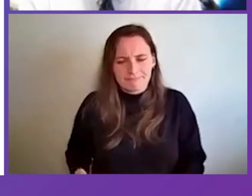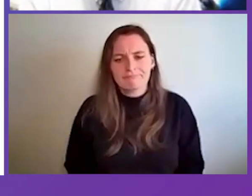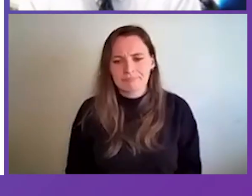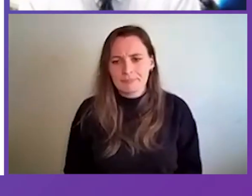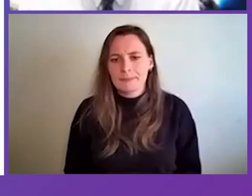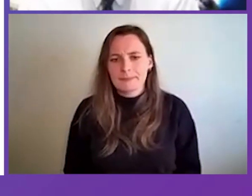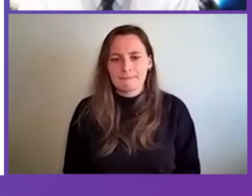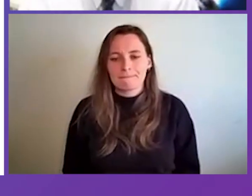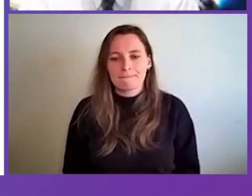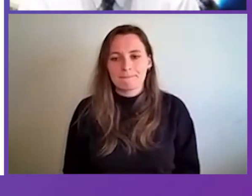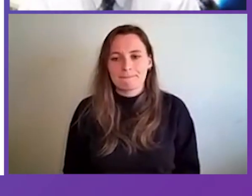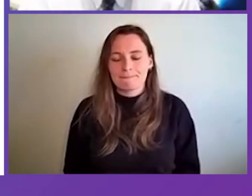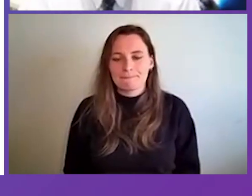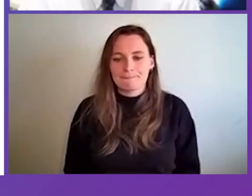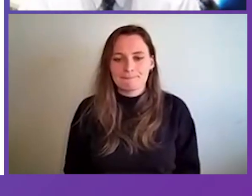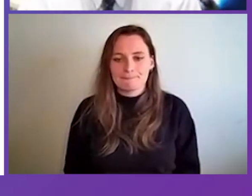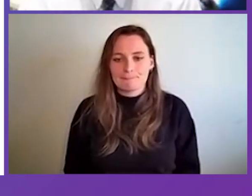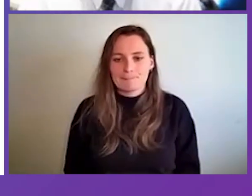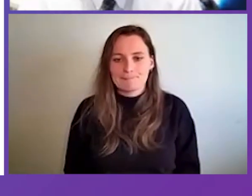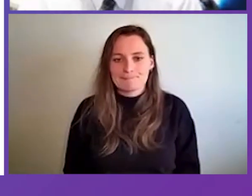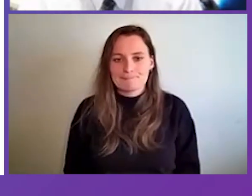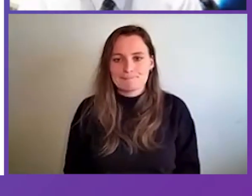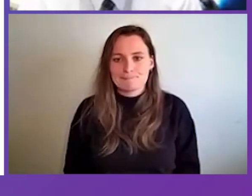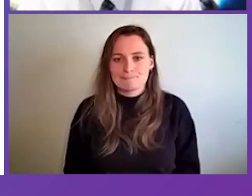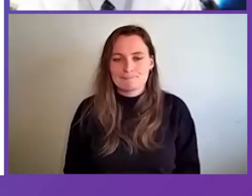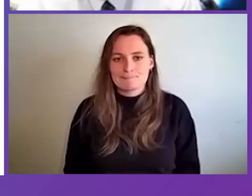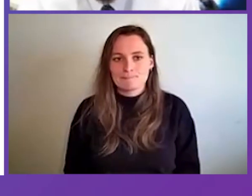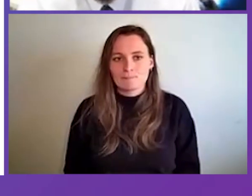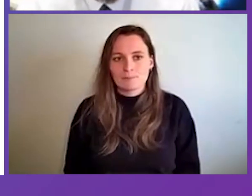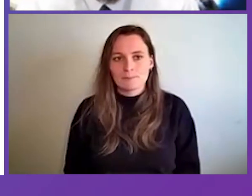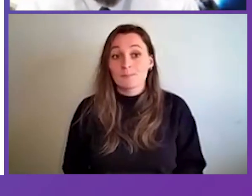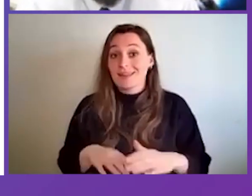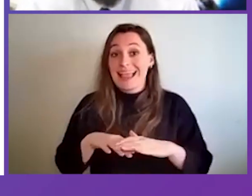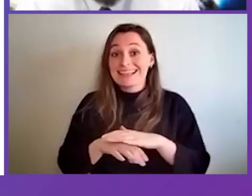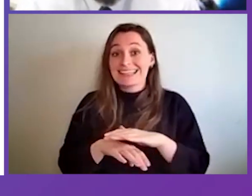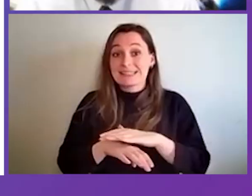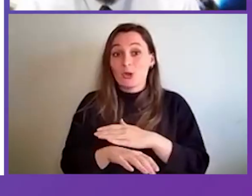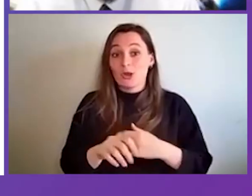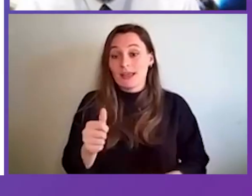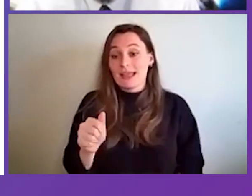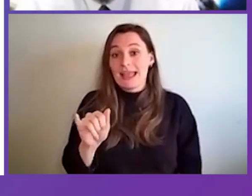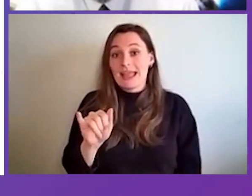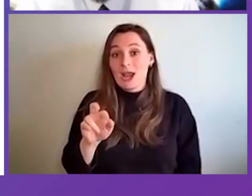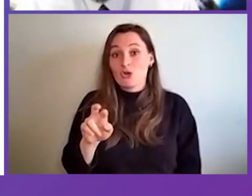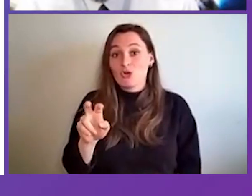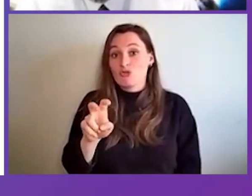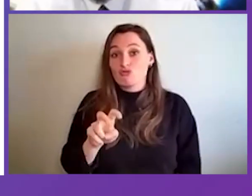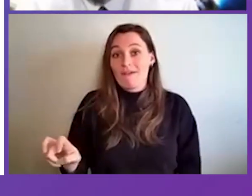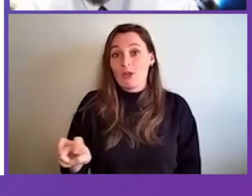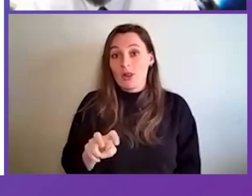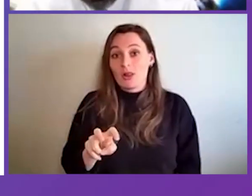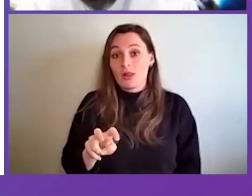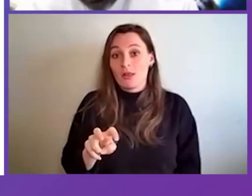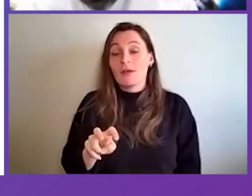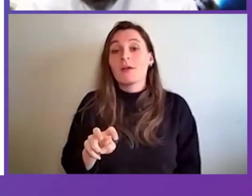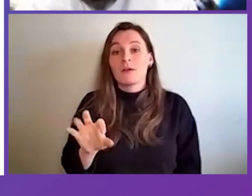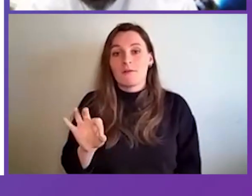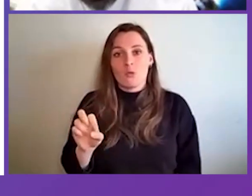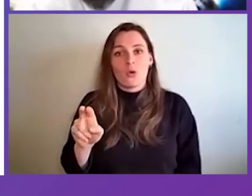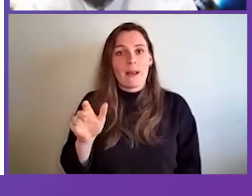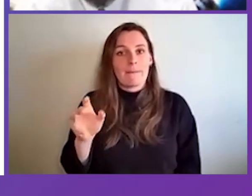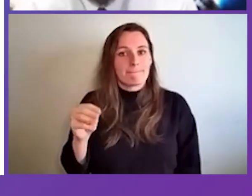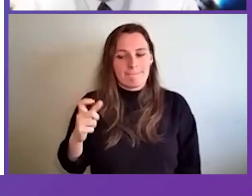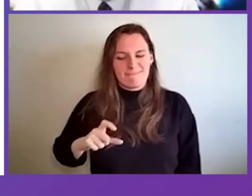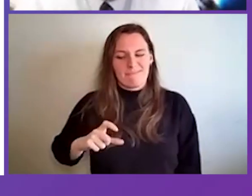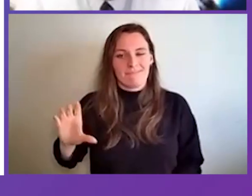We're running Accessible Air Travel Forum. This will happen on September 11th this